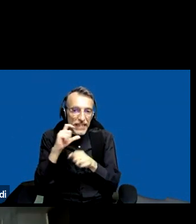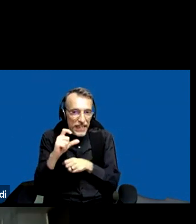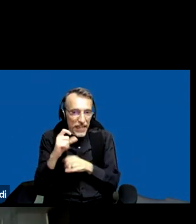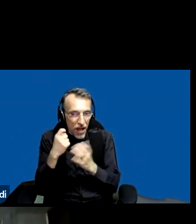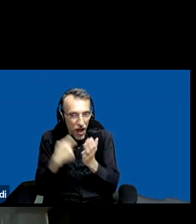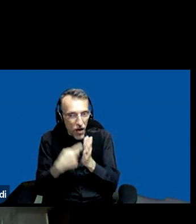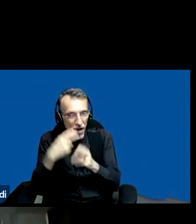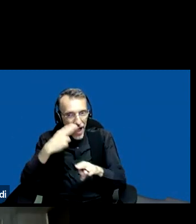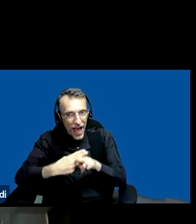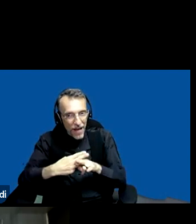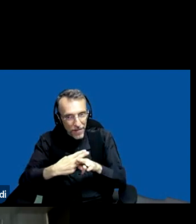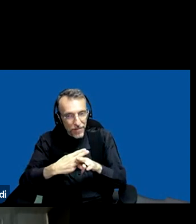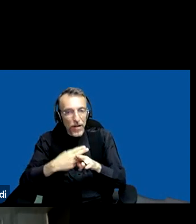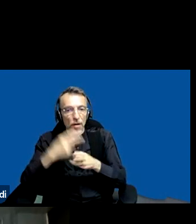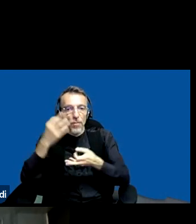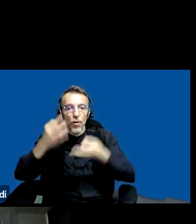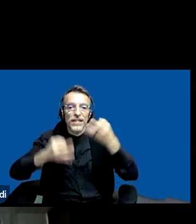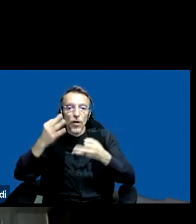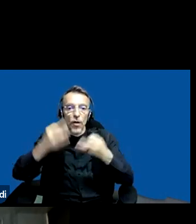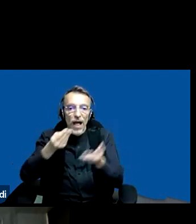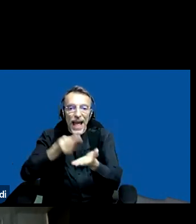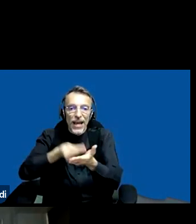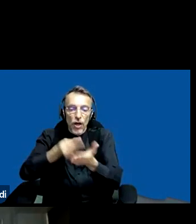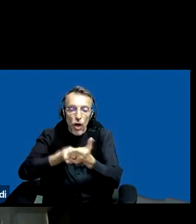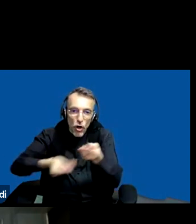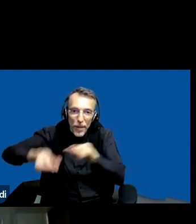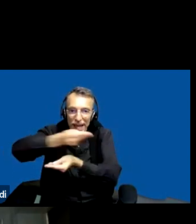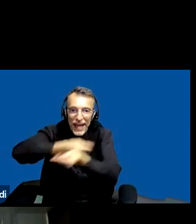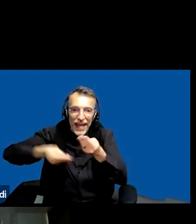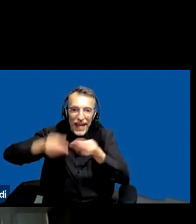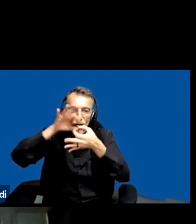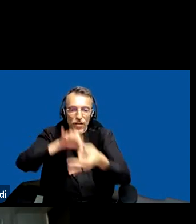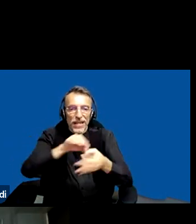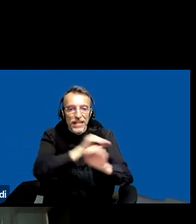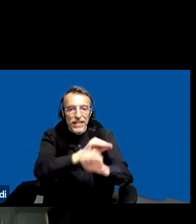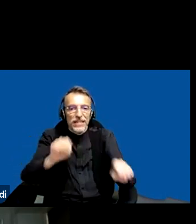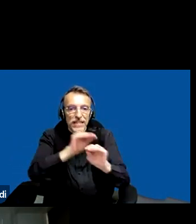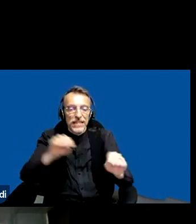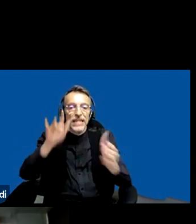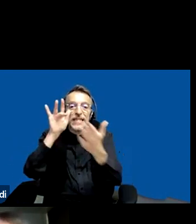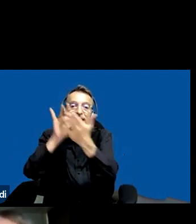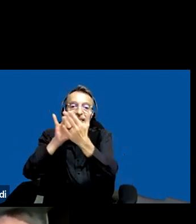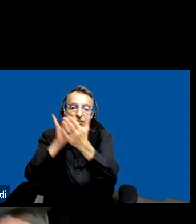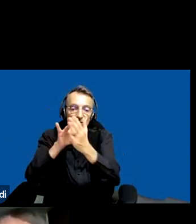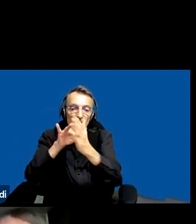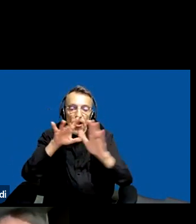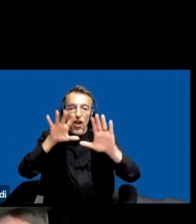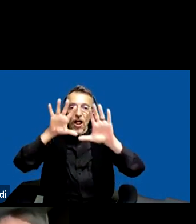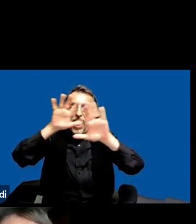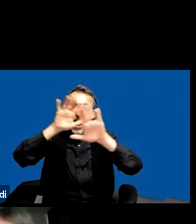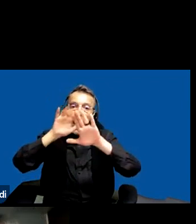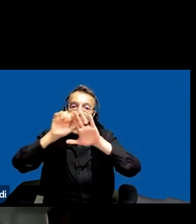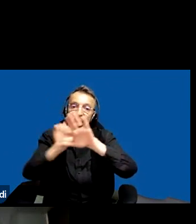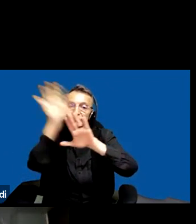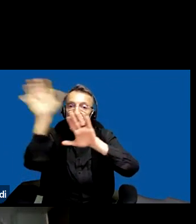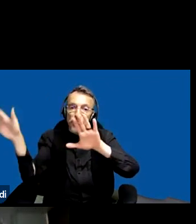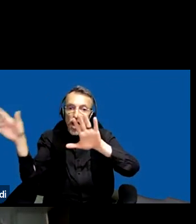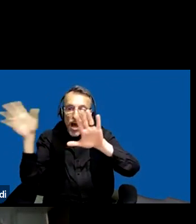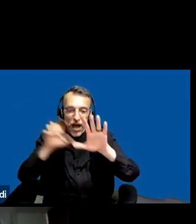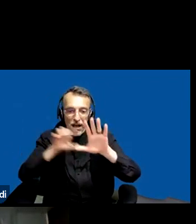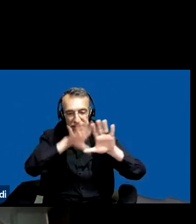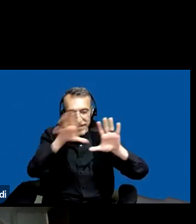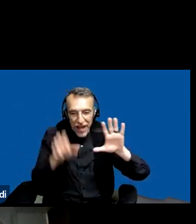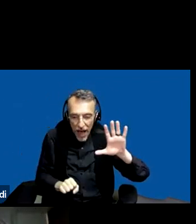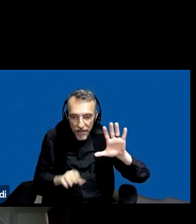network on political economy of education. We're working with young researchers in Central Asia, Sub-Saharan Africa on critical political economy analysis